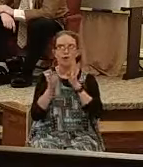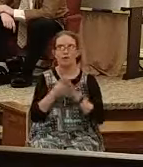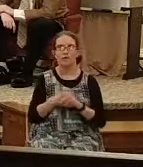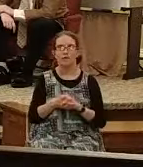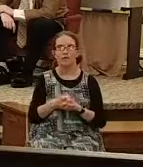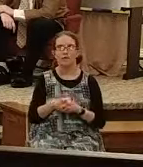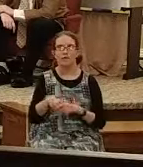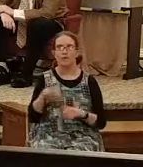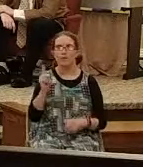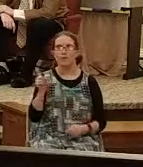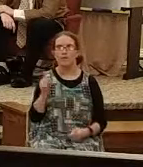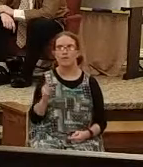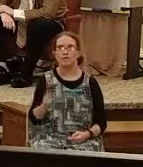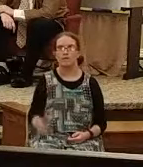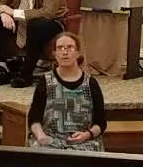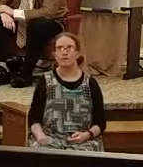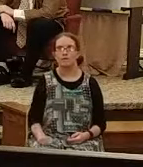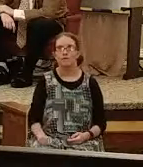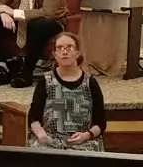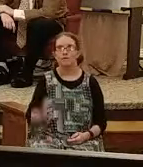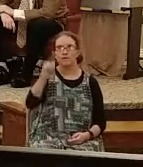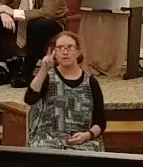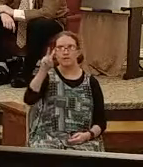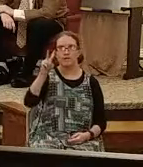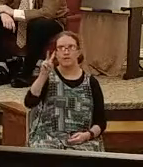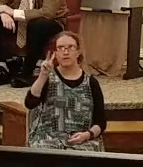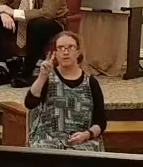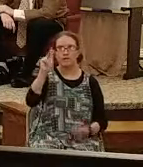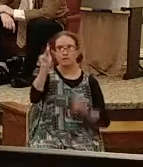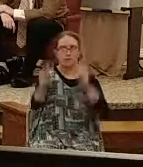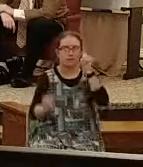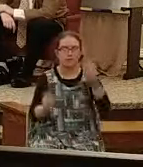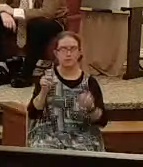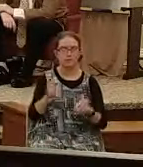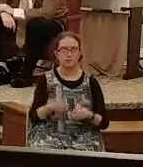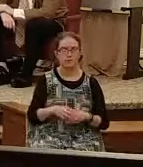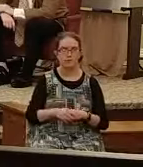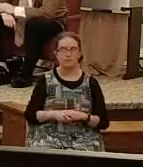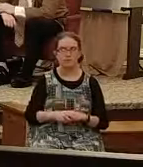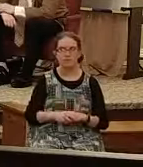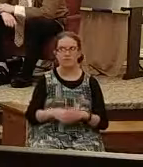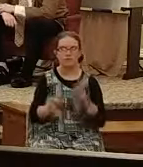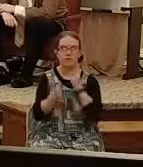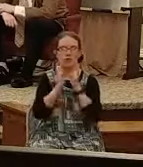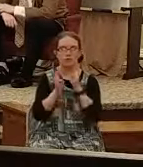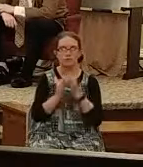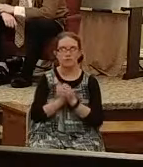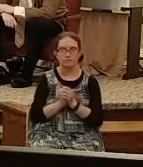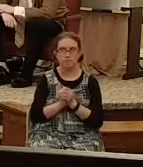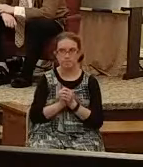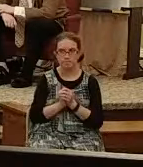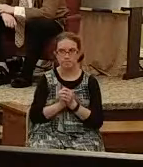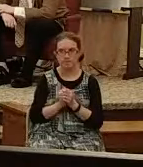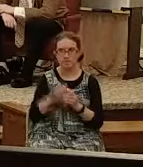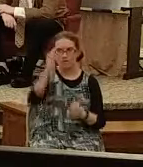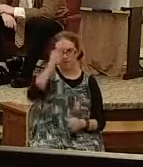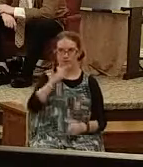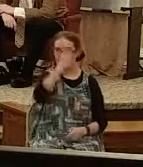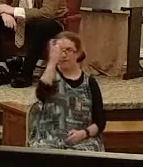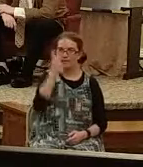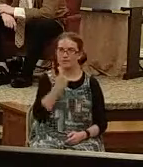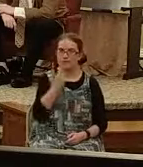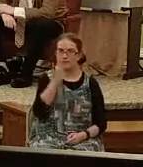by one of the television guys, I guess is what it was. Anyway, he's being interviewed by him. And the man asked him